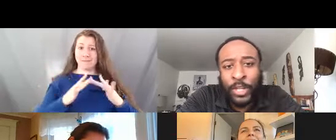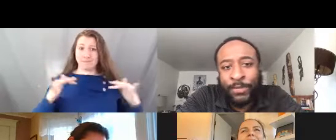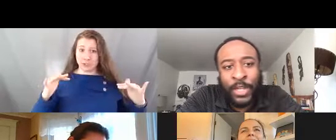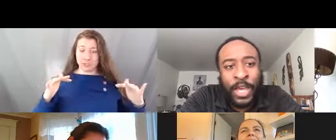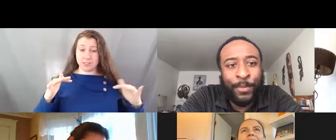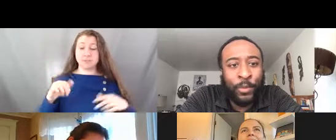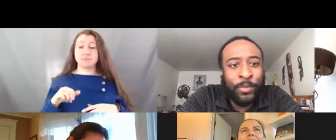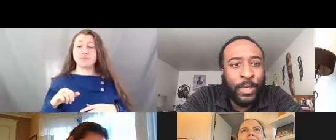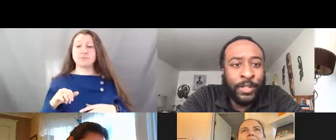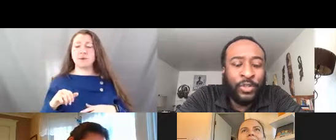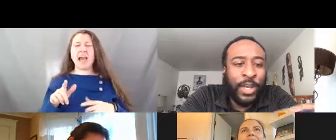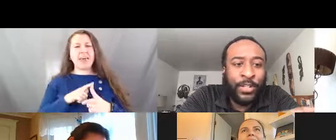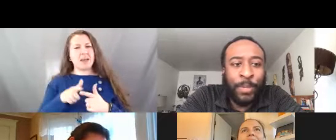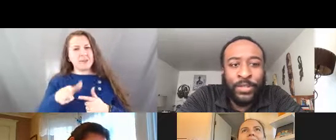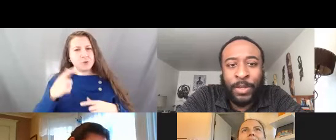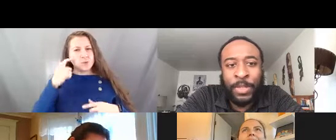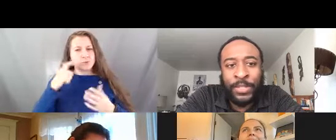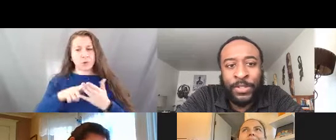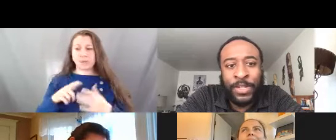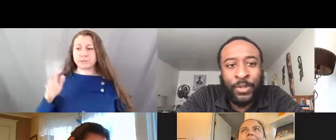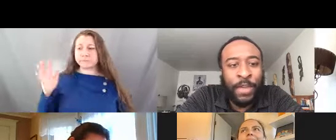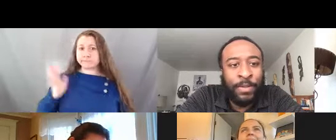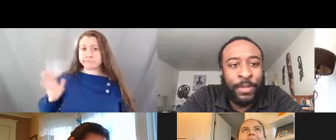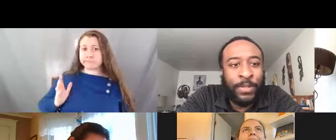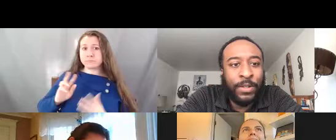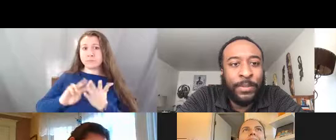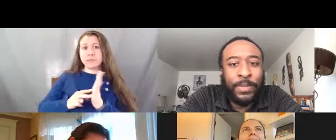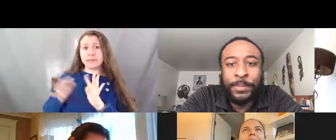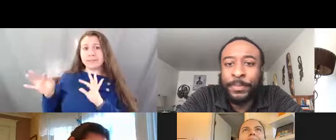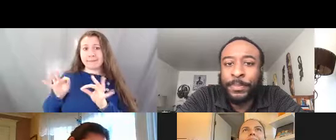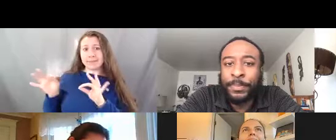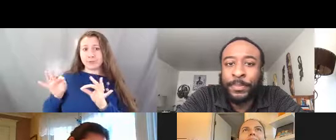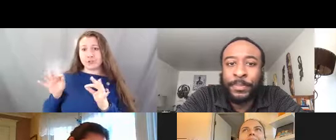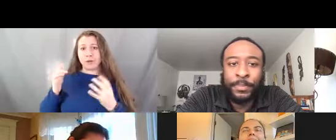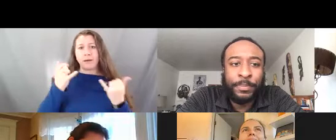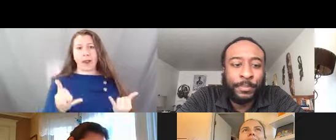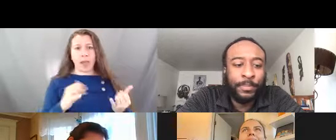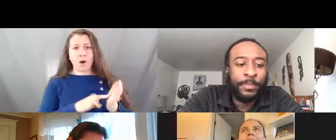course of your lifetime or changed based on places that you have lived?